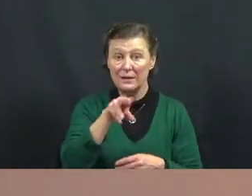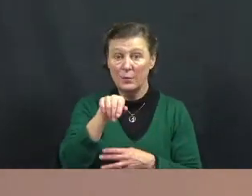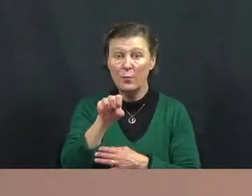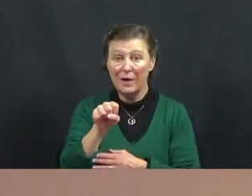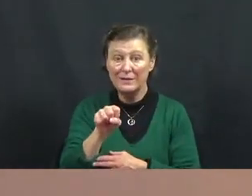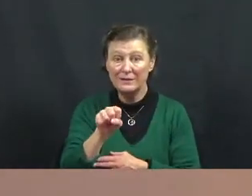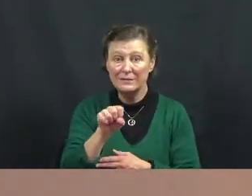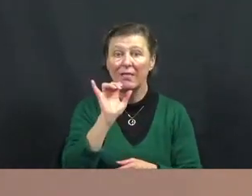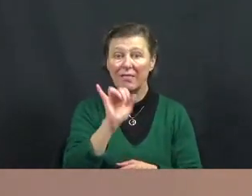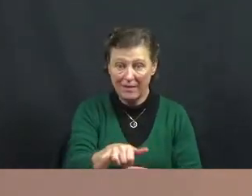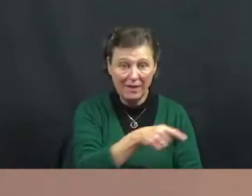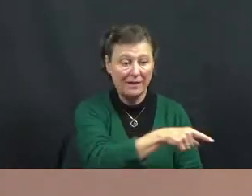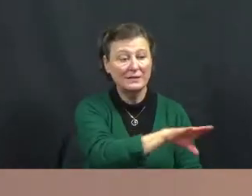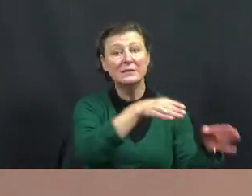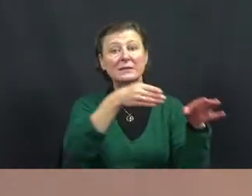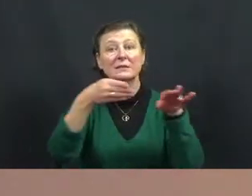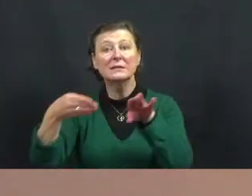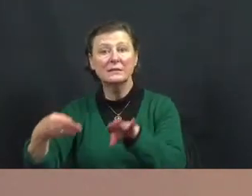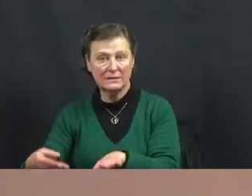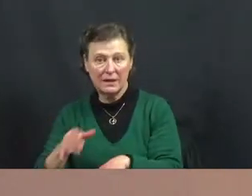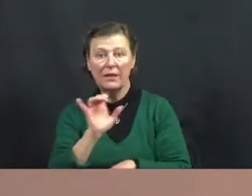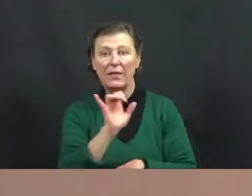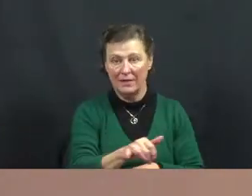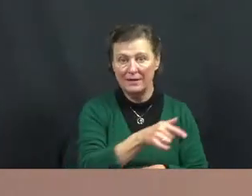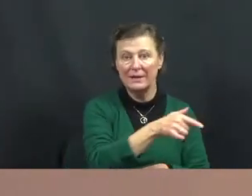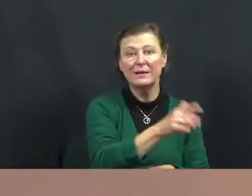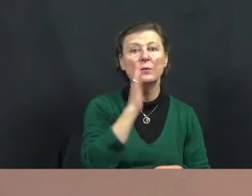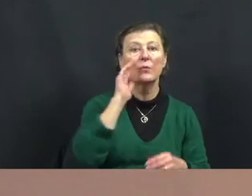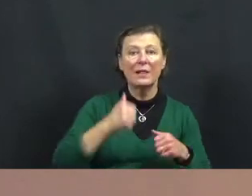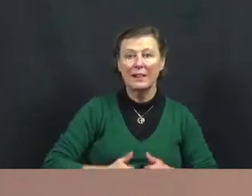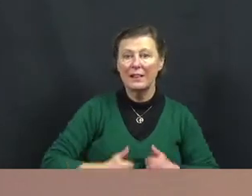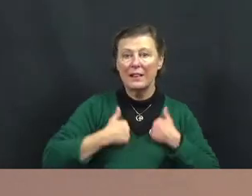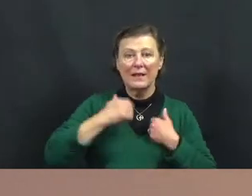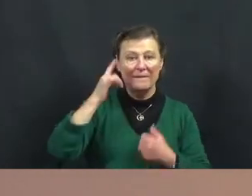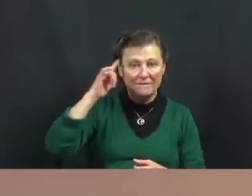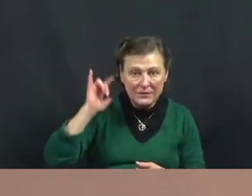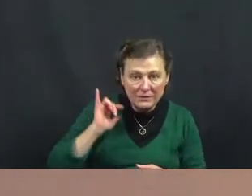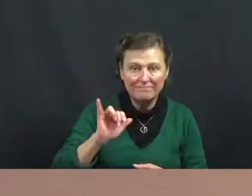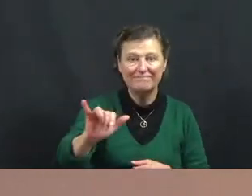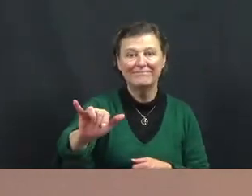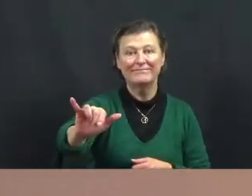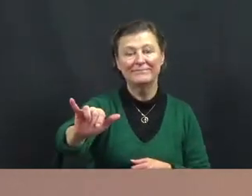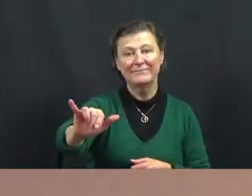thus he died, thus he will live for all time.